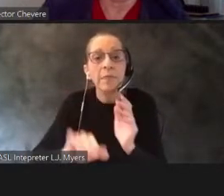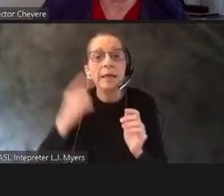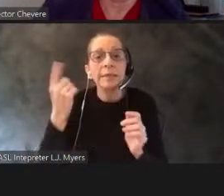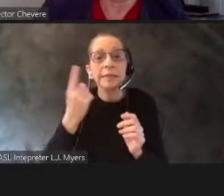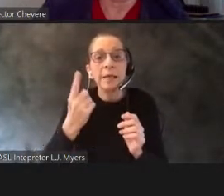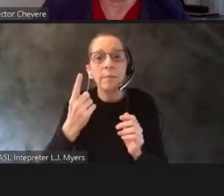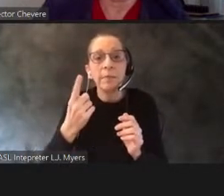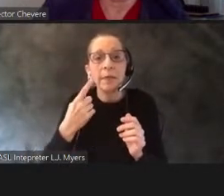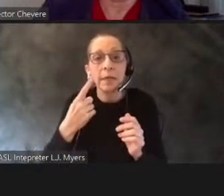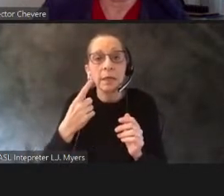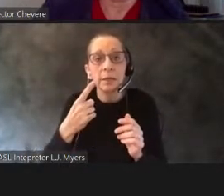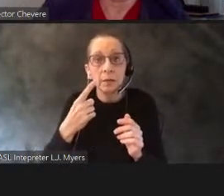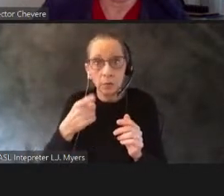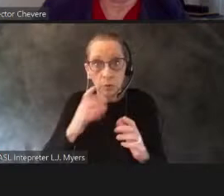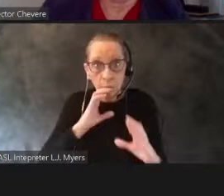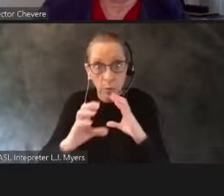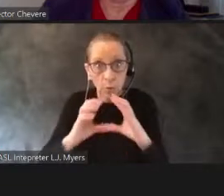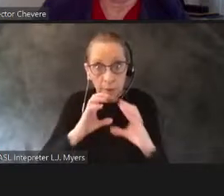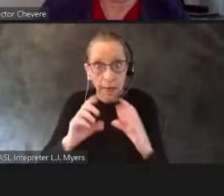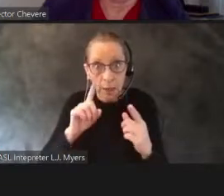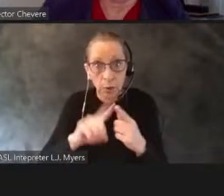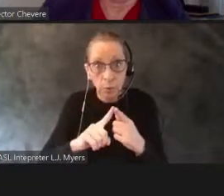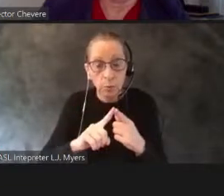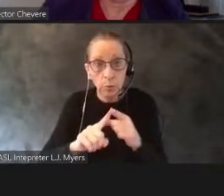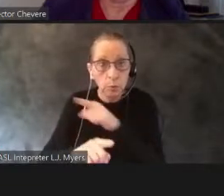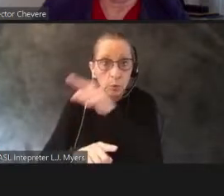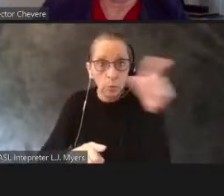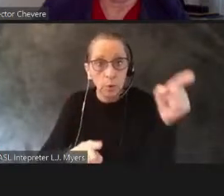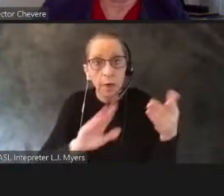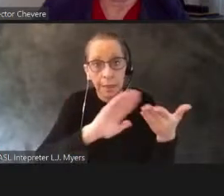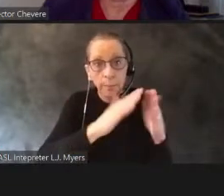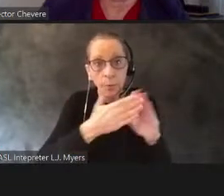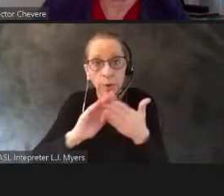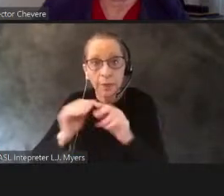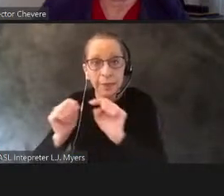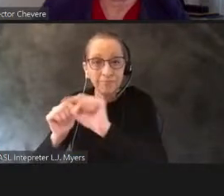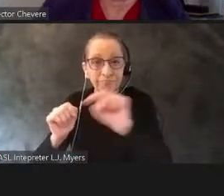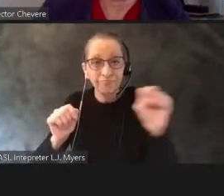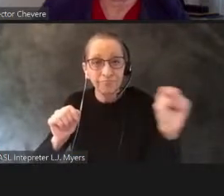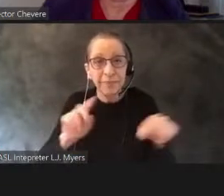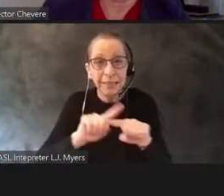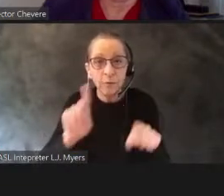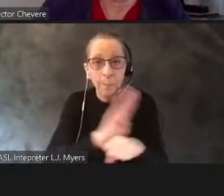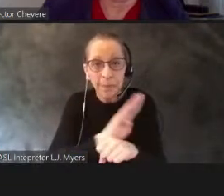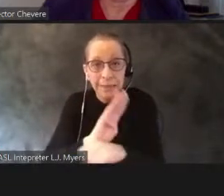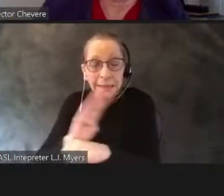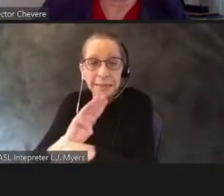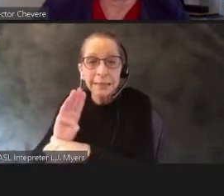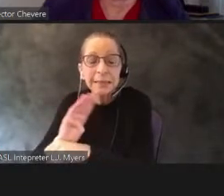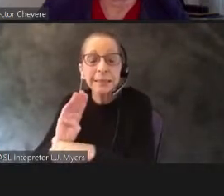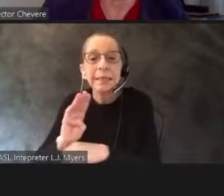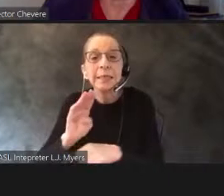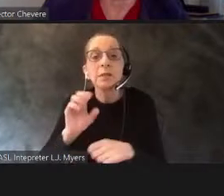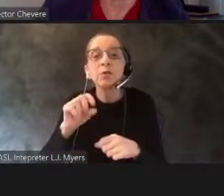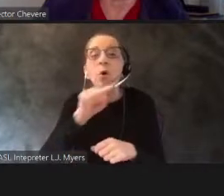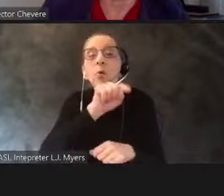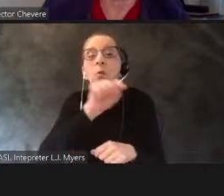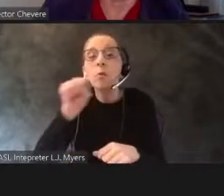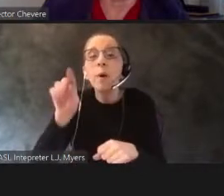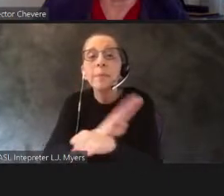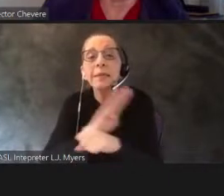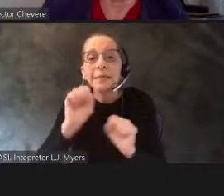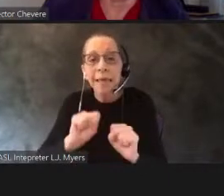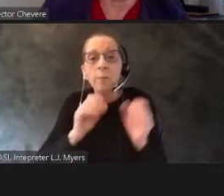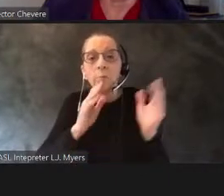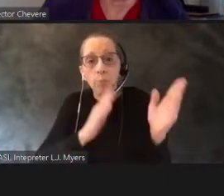you're communicating to the communities, the business community, so that maybe some business can prepare itself to bid